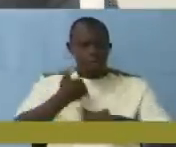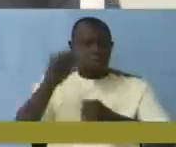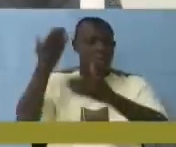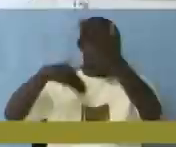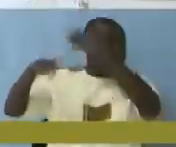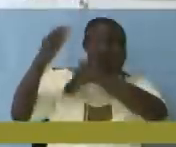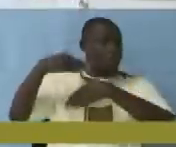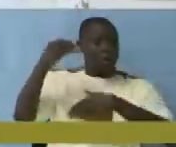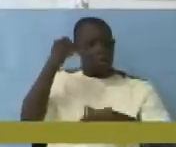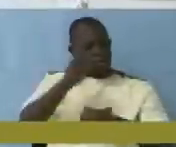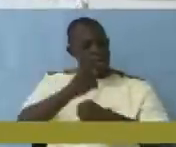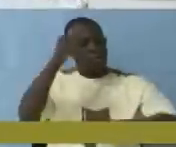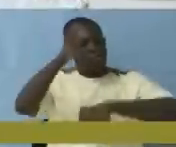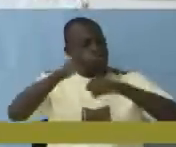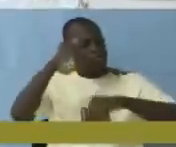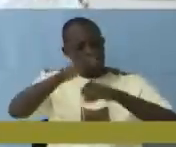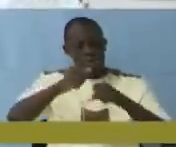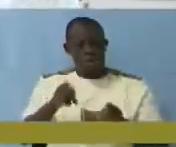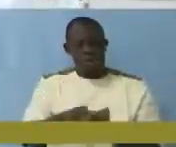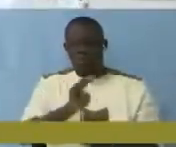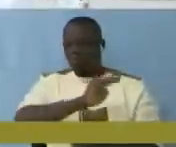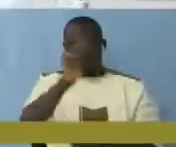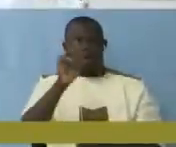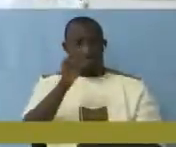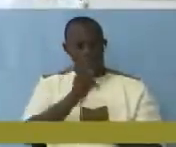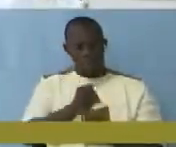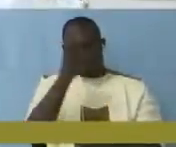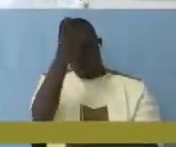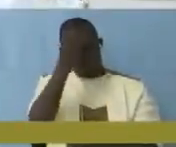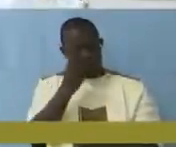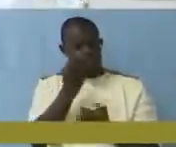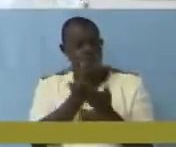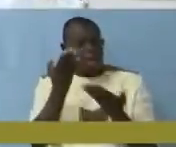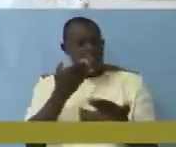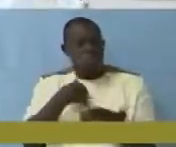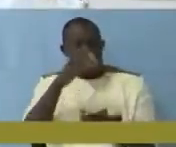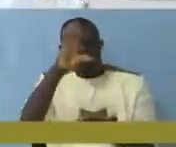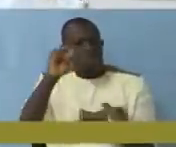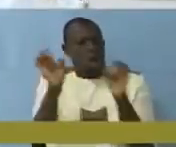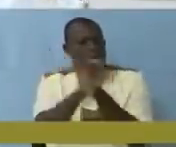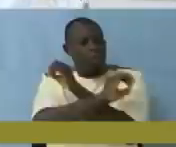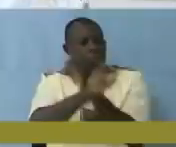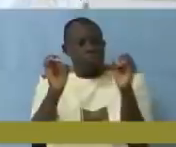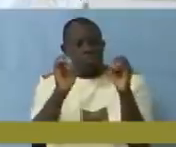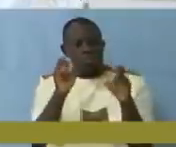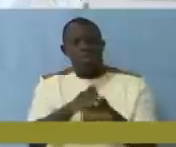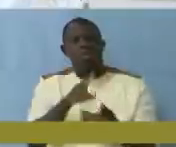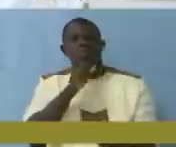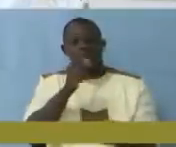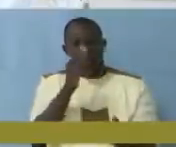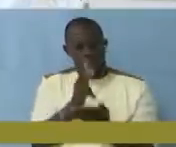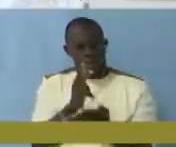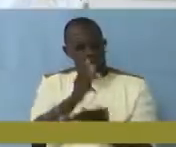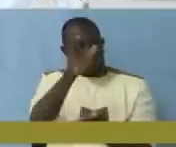I never did it. It's not me. That's just my style. But Mr. Witness, what is baffling, what you can't explain,